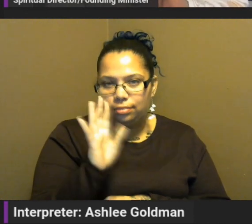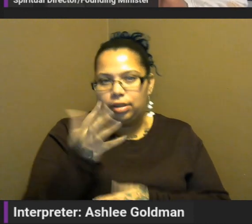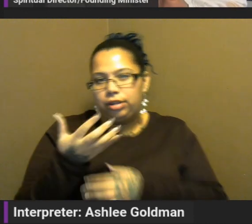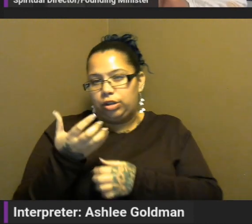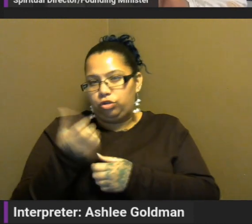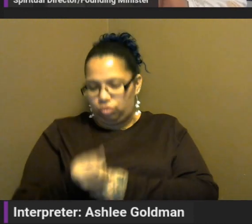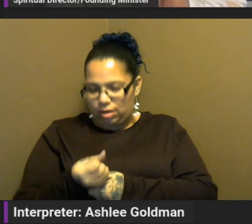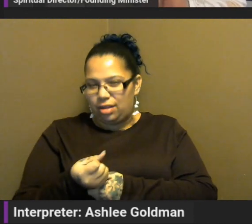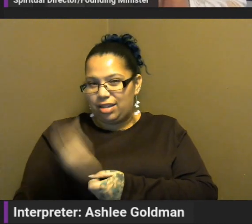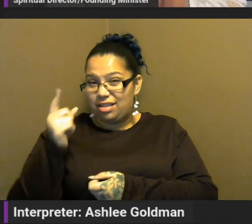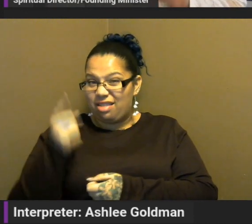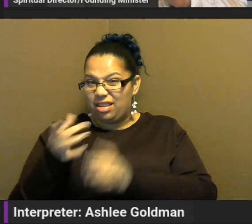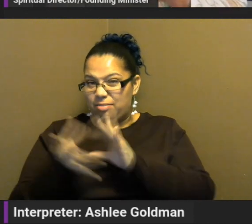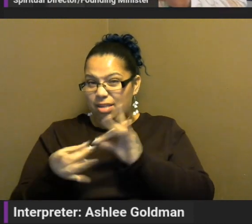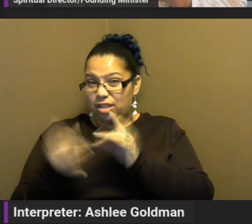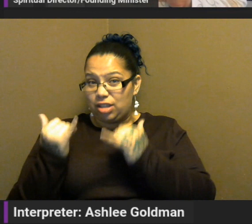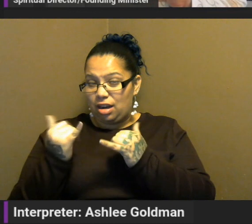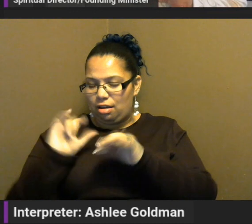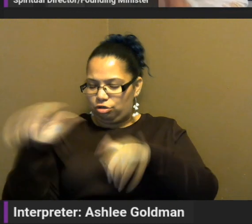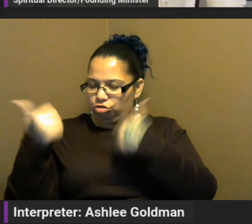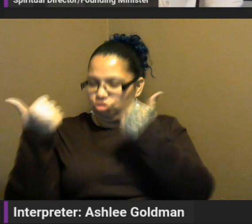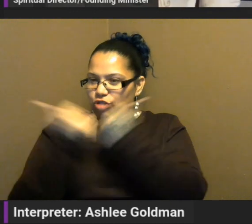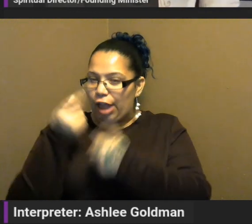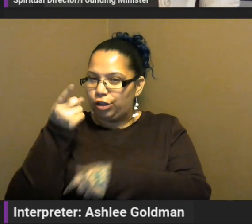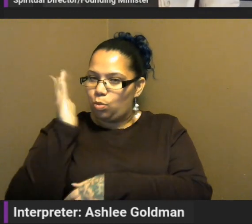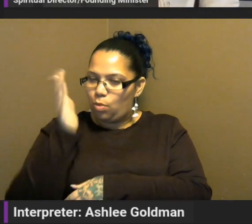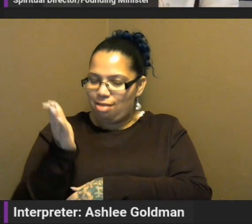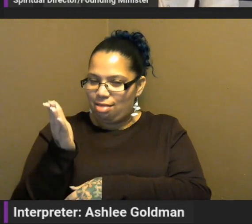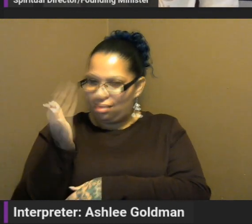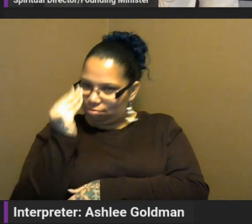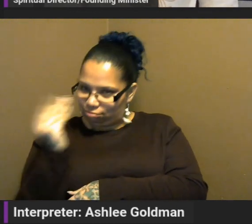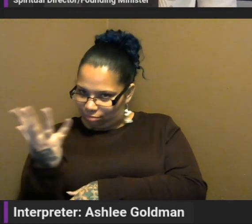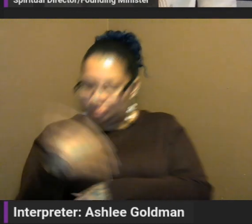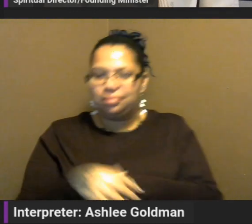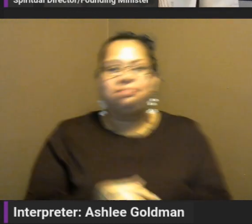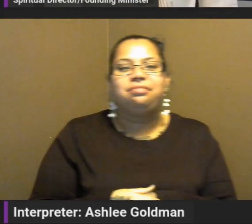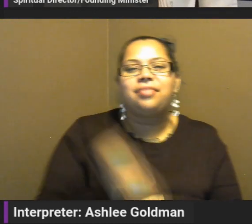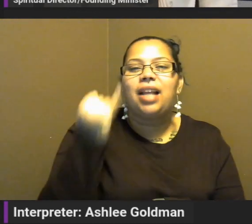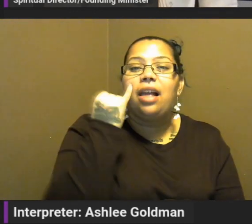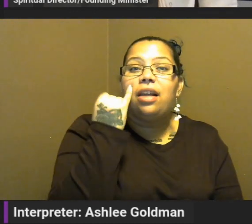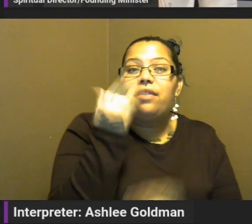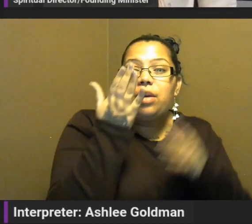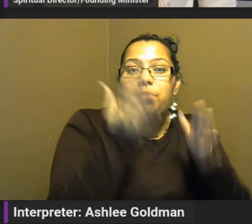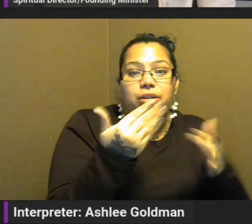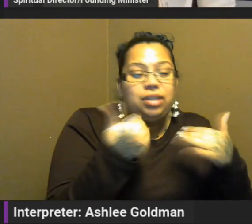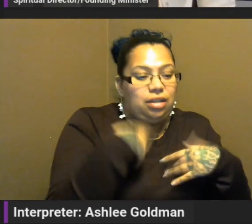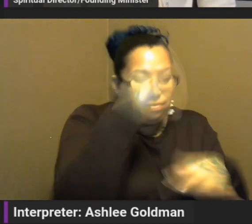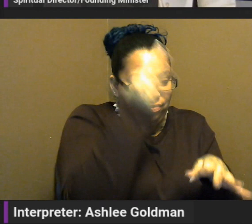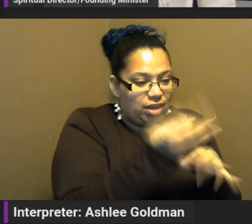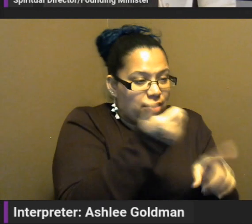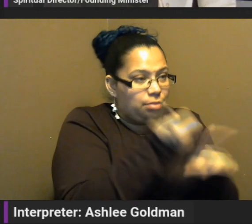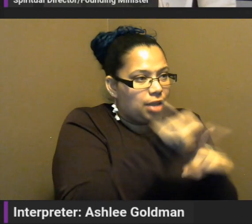a challenging one, just so you know. If one will have faith in themselves, faith in their fellow people, in